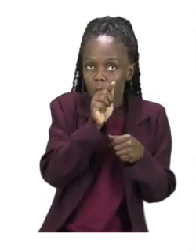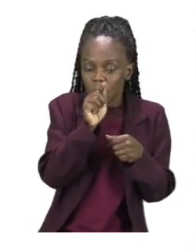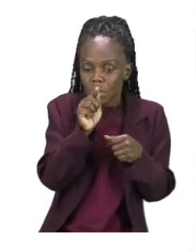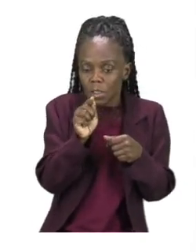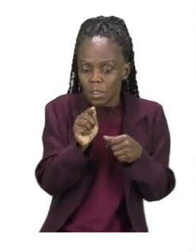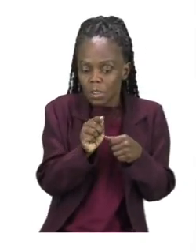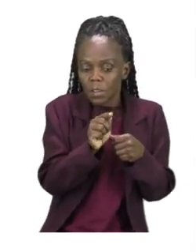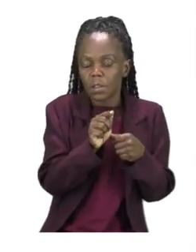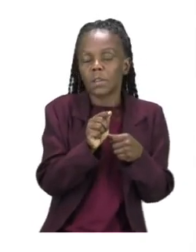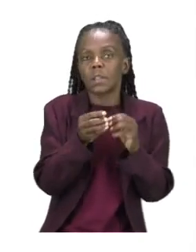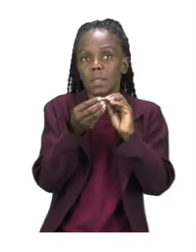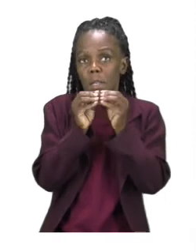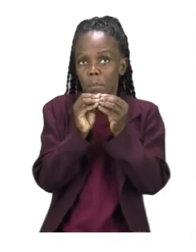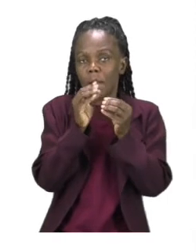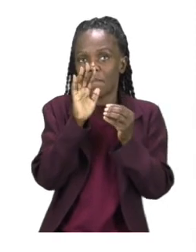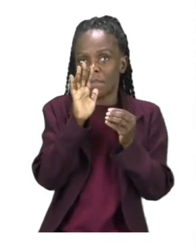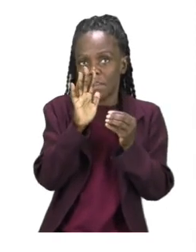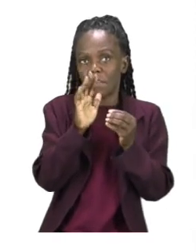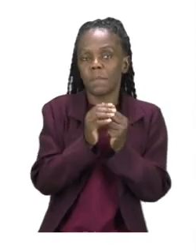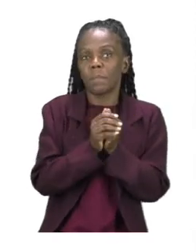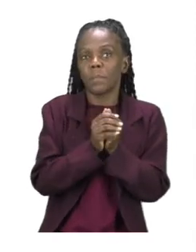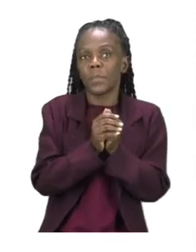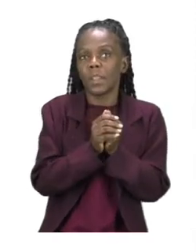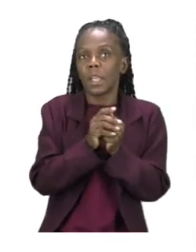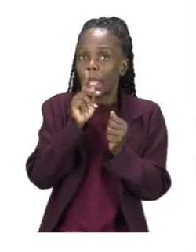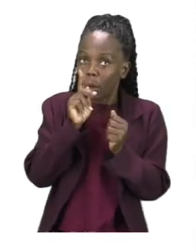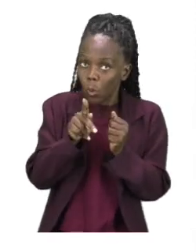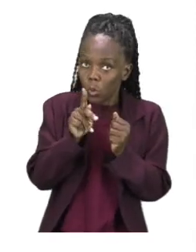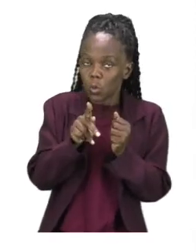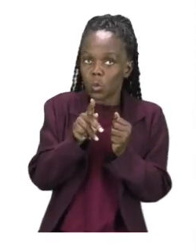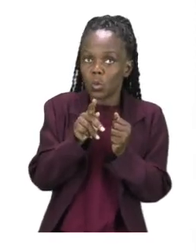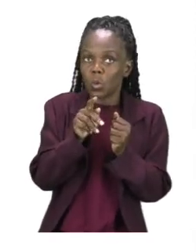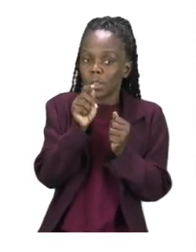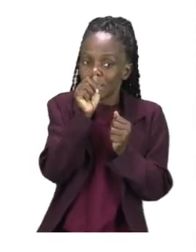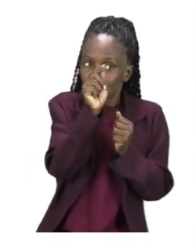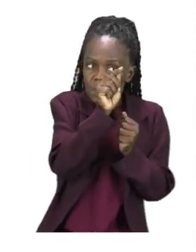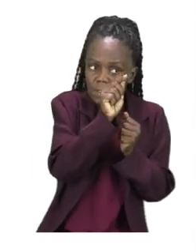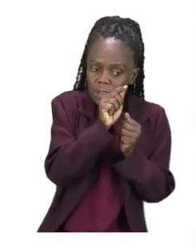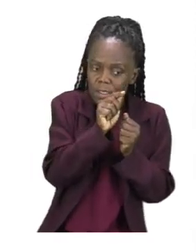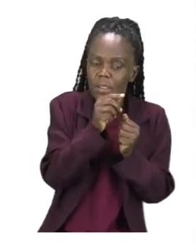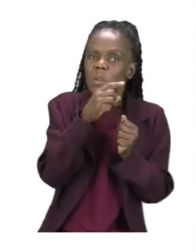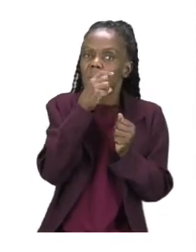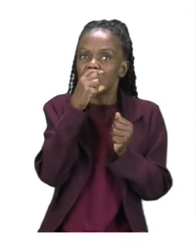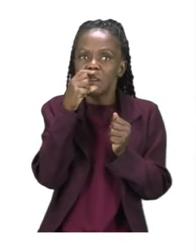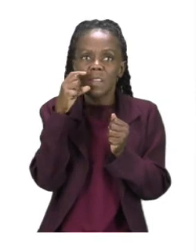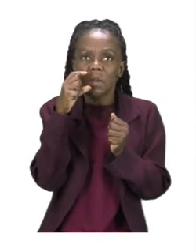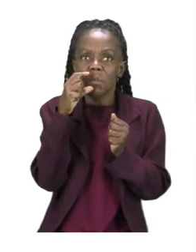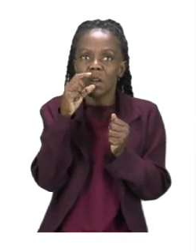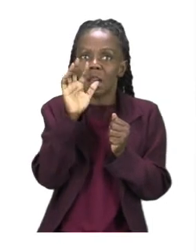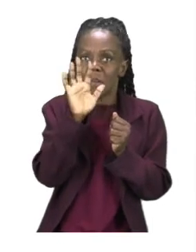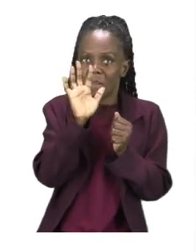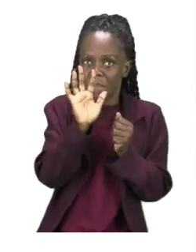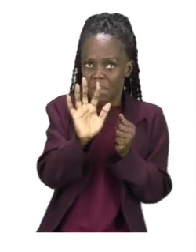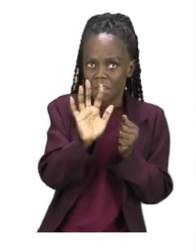going to trace the name 5. After that, you are going to go and circle the box